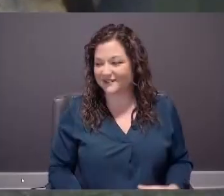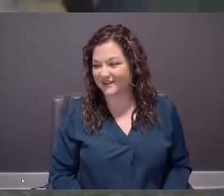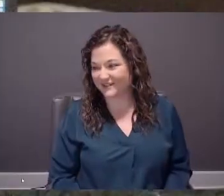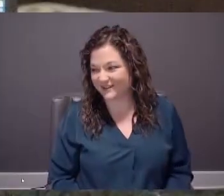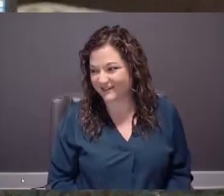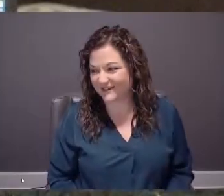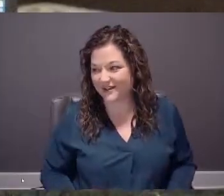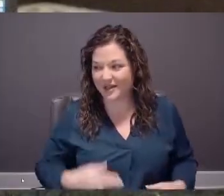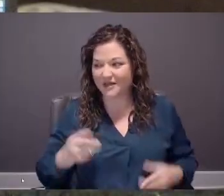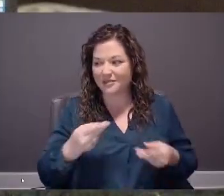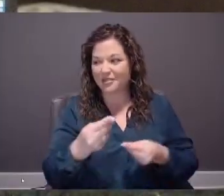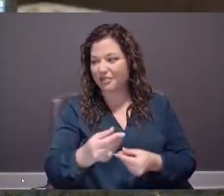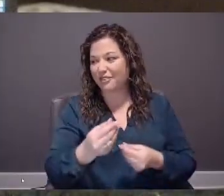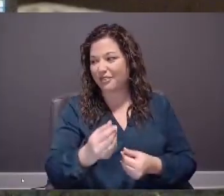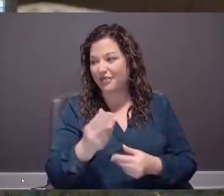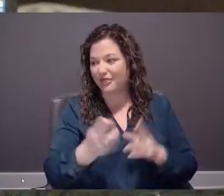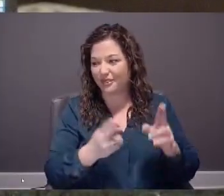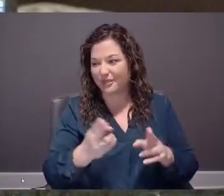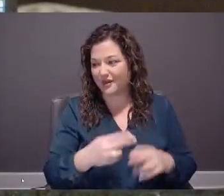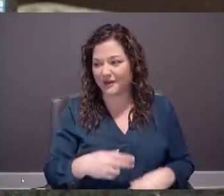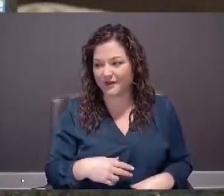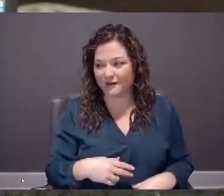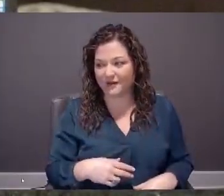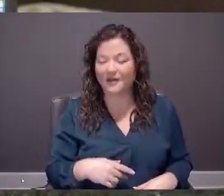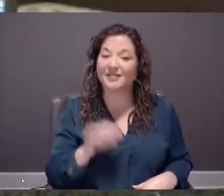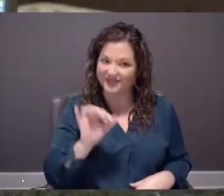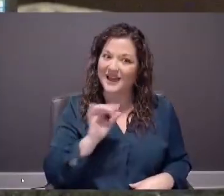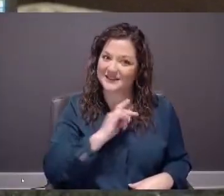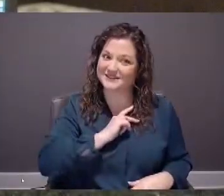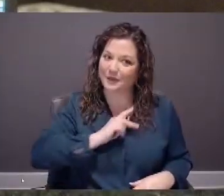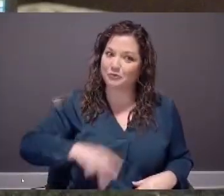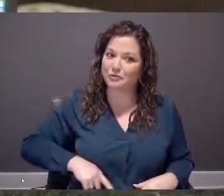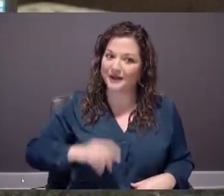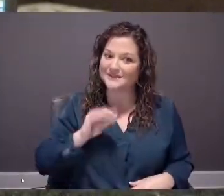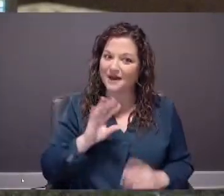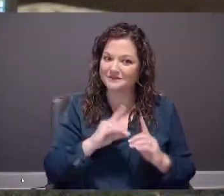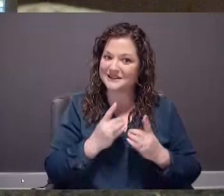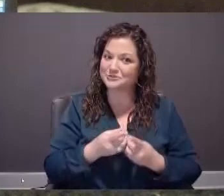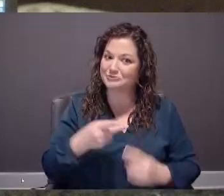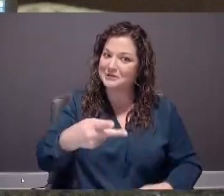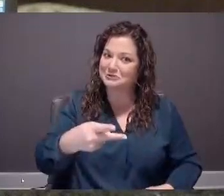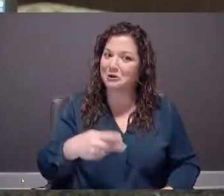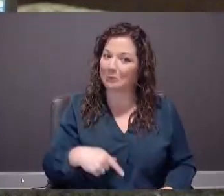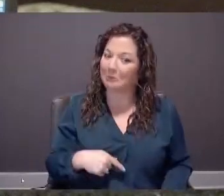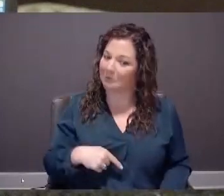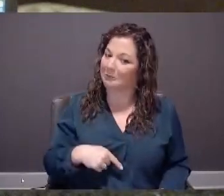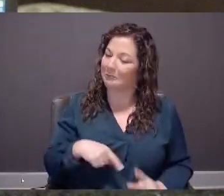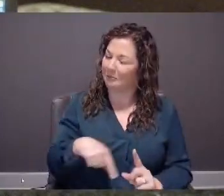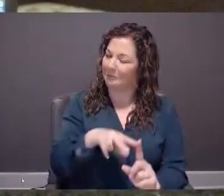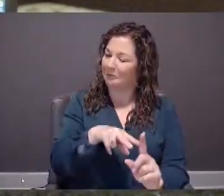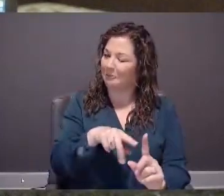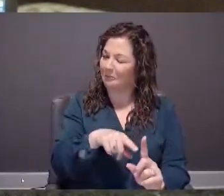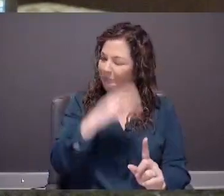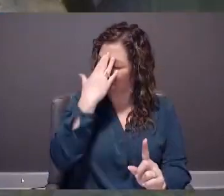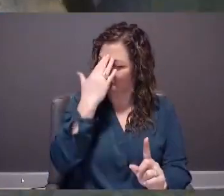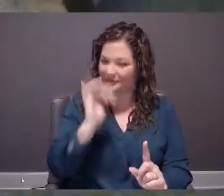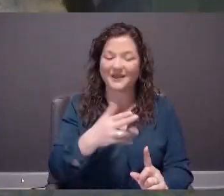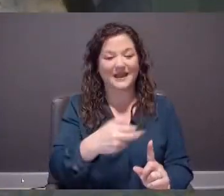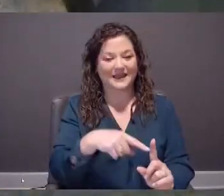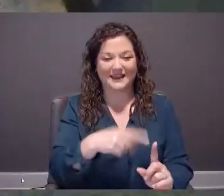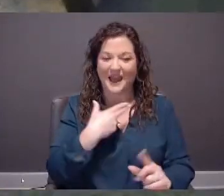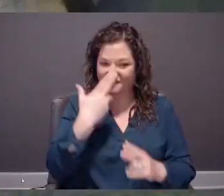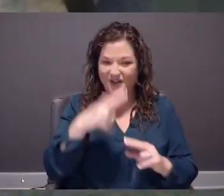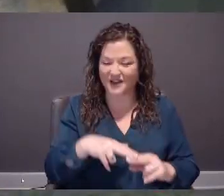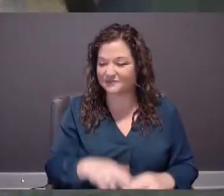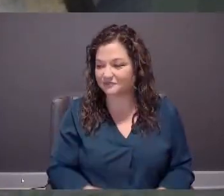know that that's the crown prince of District 2 right there, you know? That's right. But anyway, he had fun. It was fun.